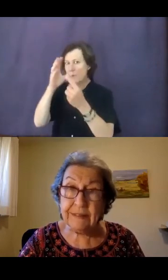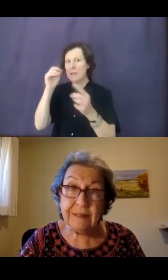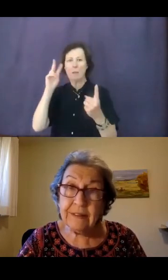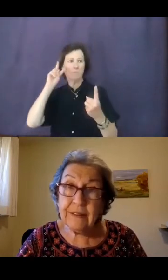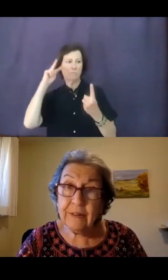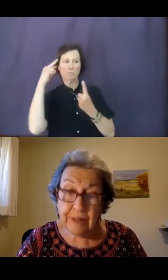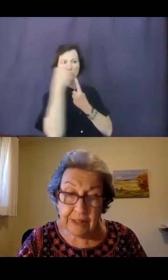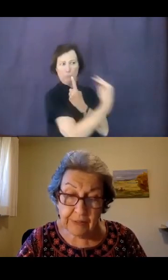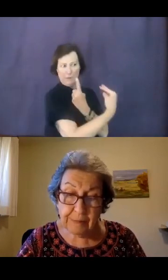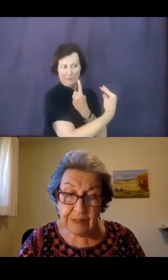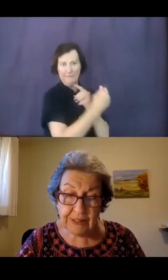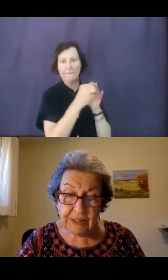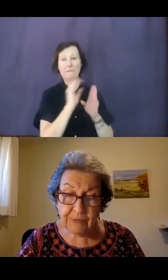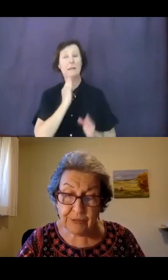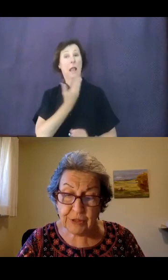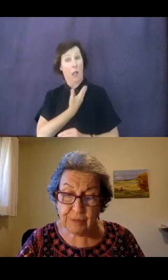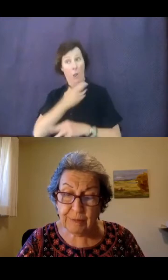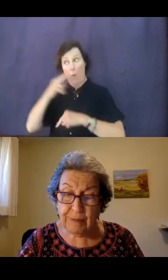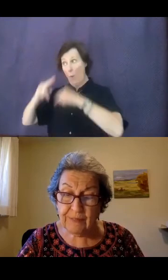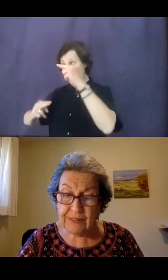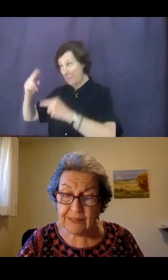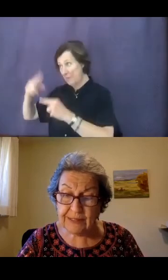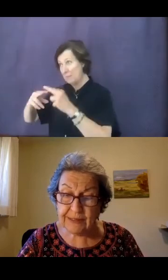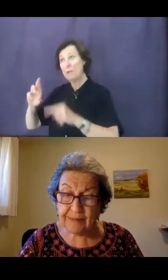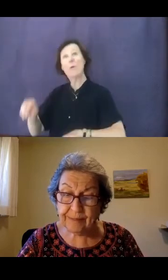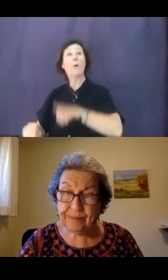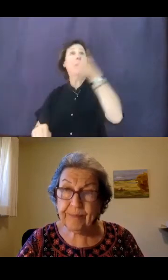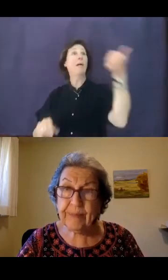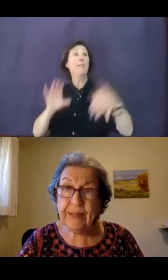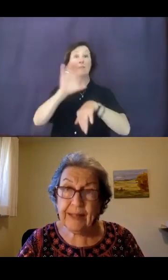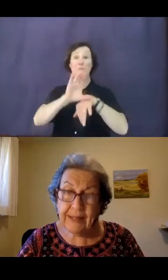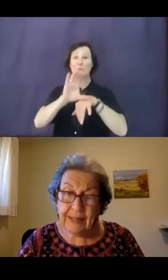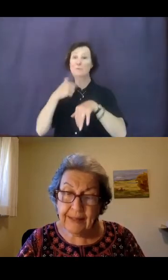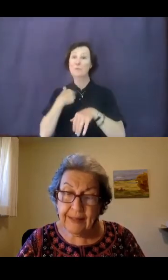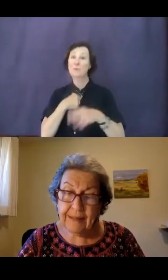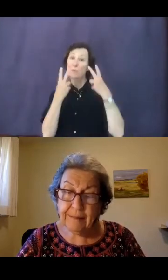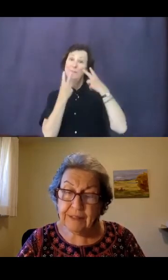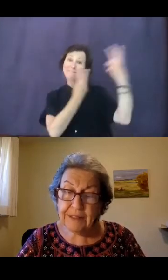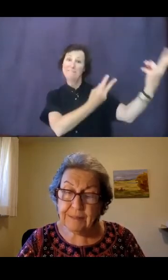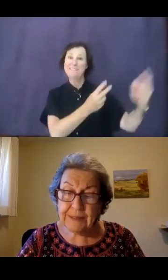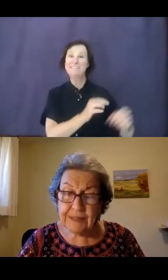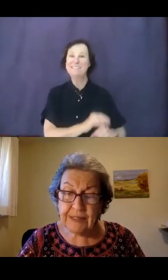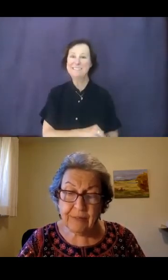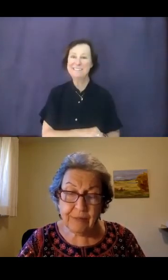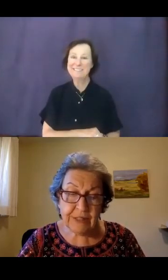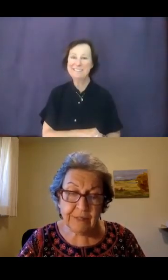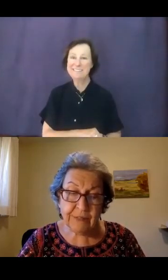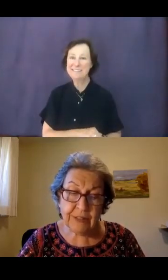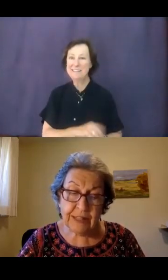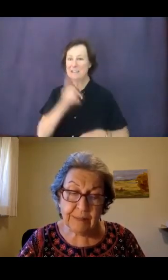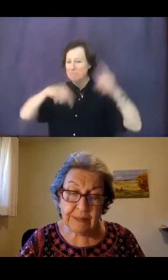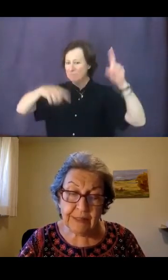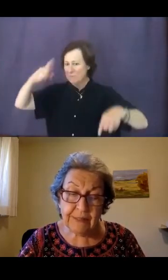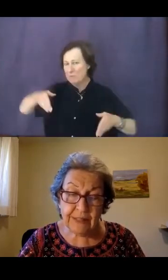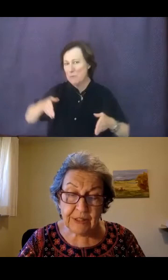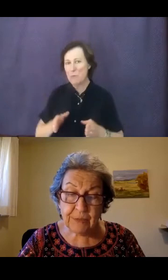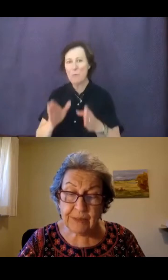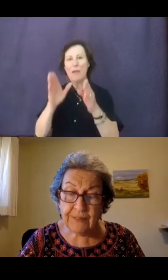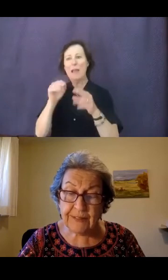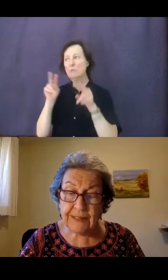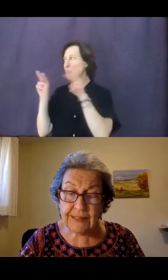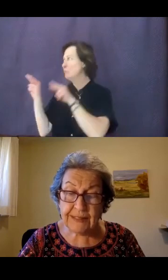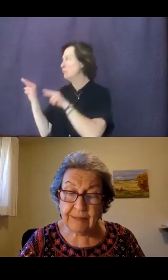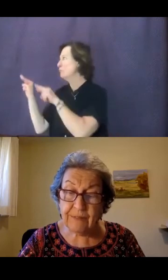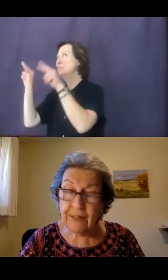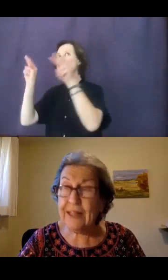building or in other places of worship we may visit. That multiplicity of ways of looking and believing is one of